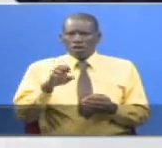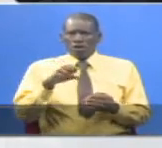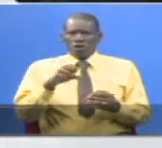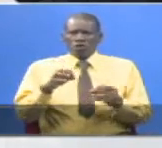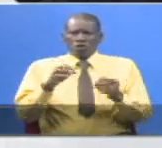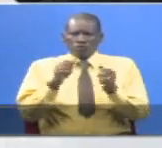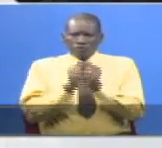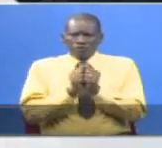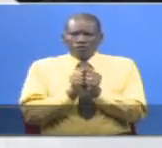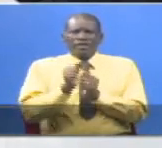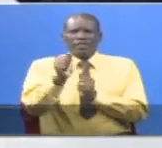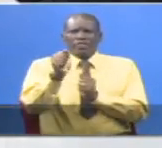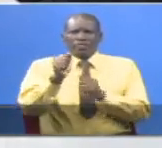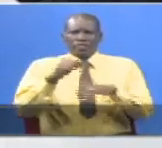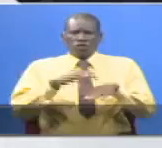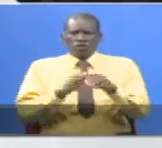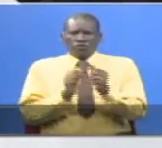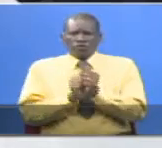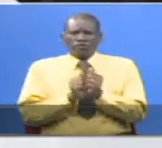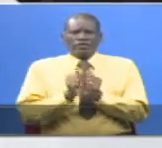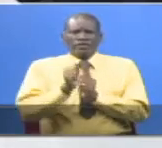15th